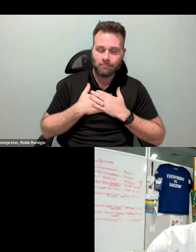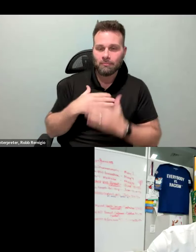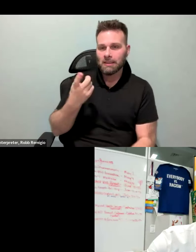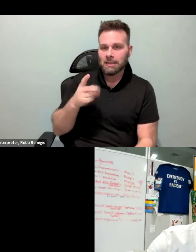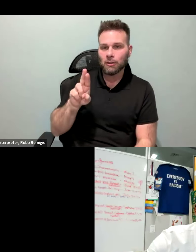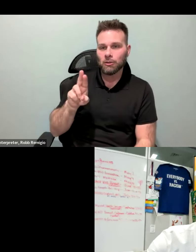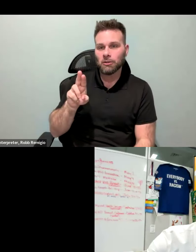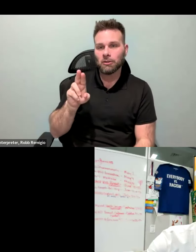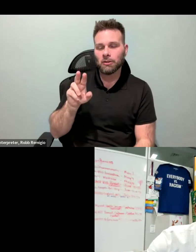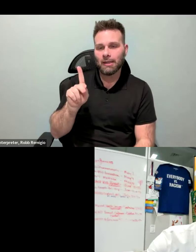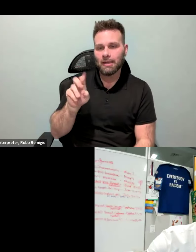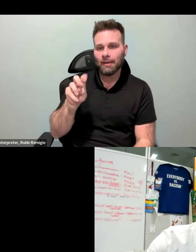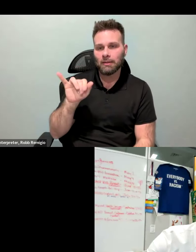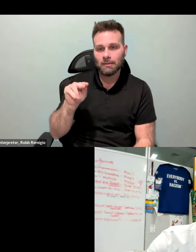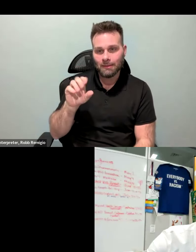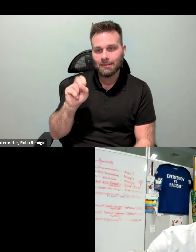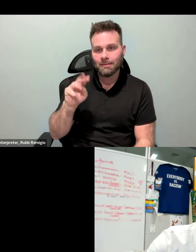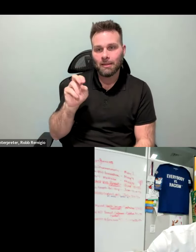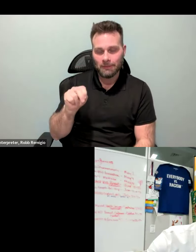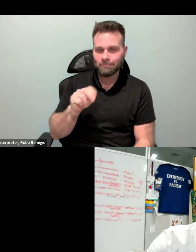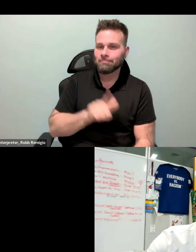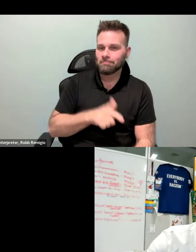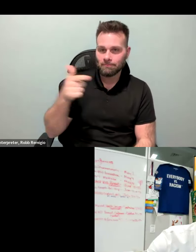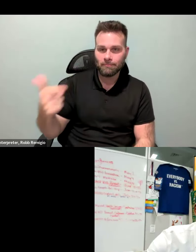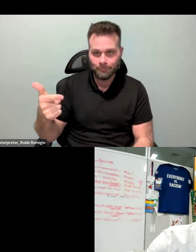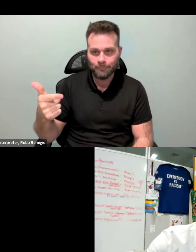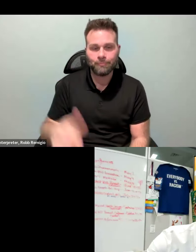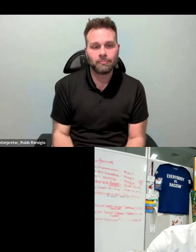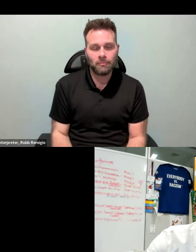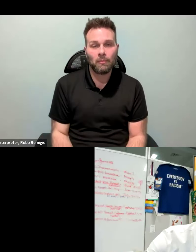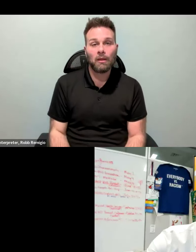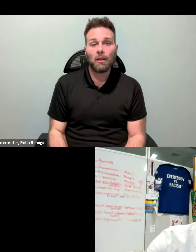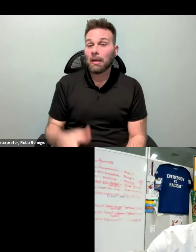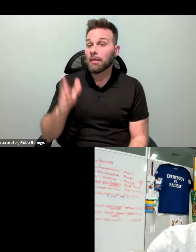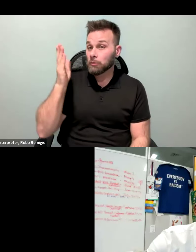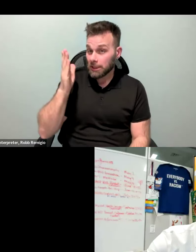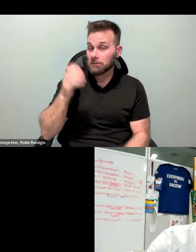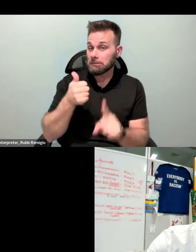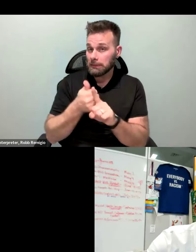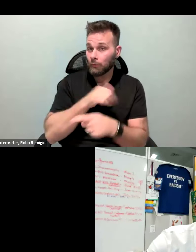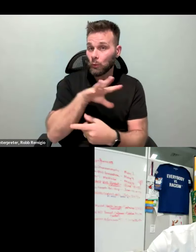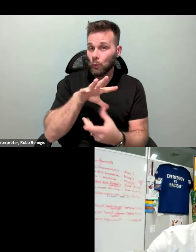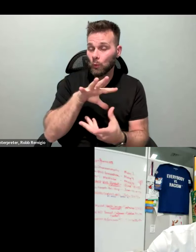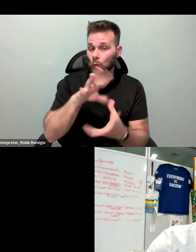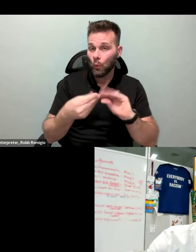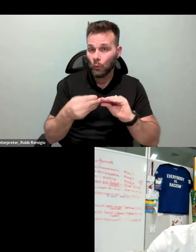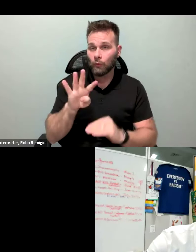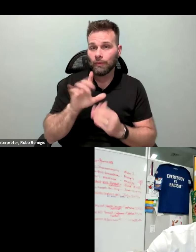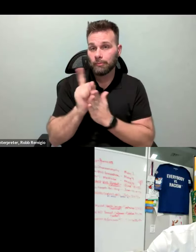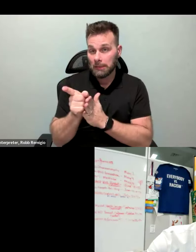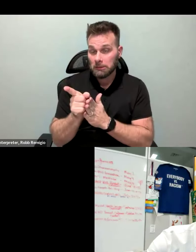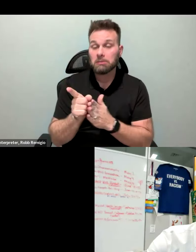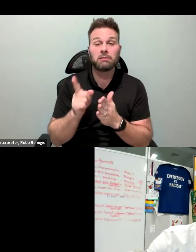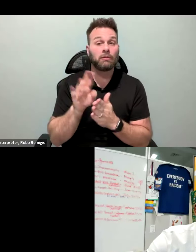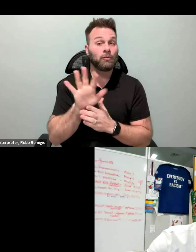Kevin Simon. And I'll turn this presentation over to him. His presentation is going to be about 45 minutes, followed by a question